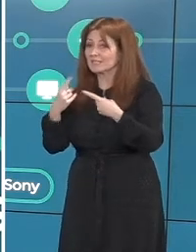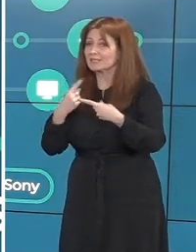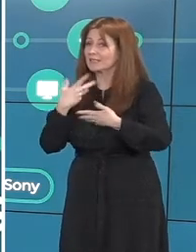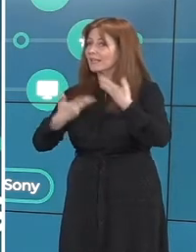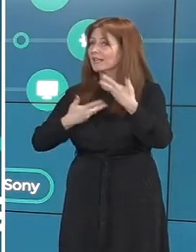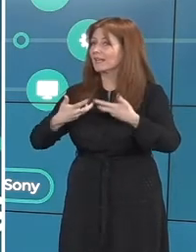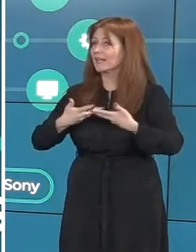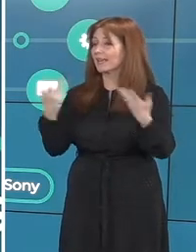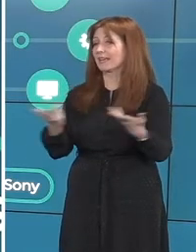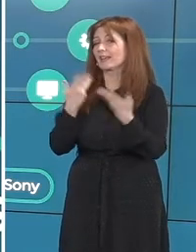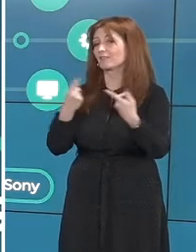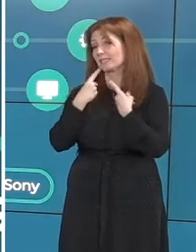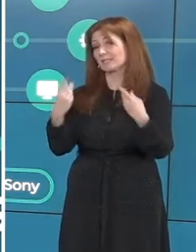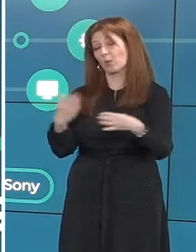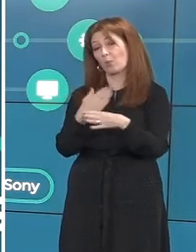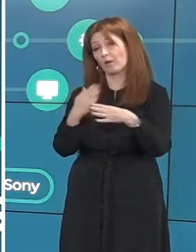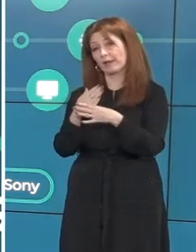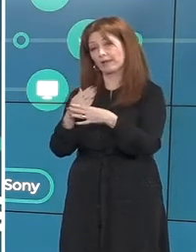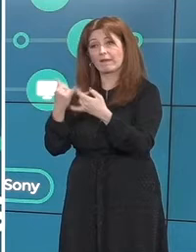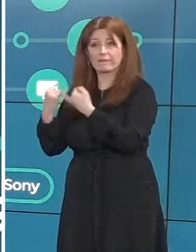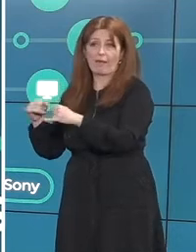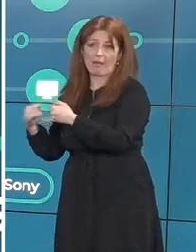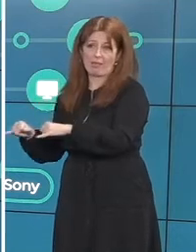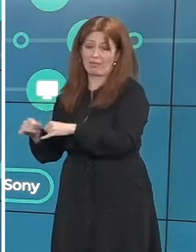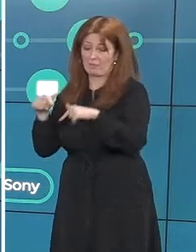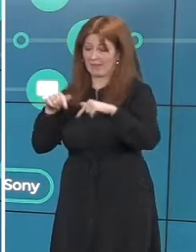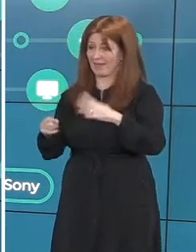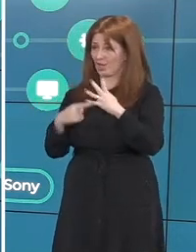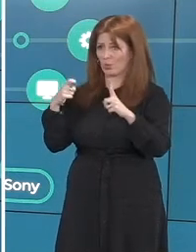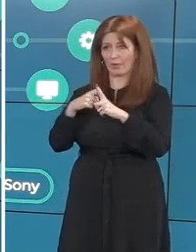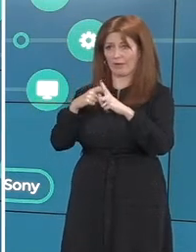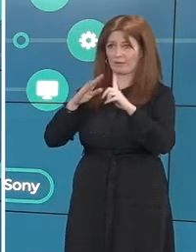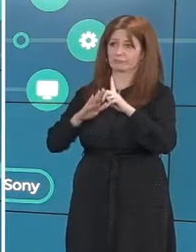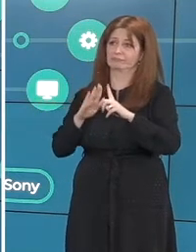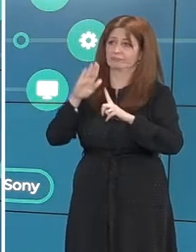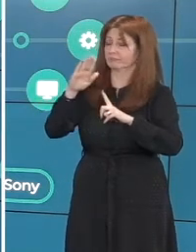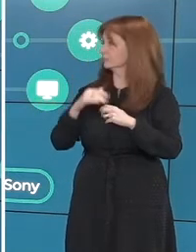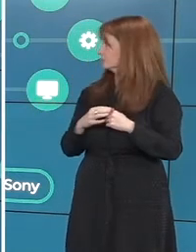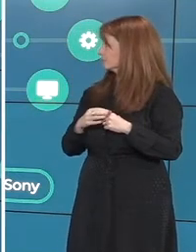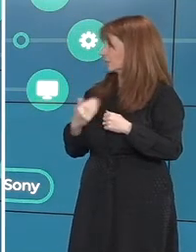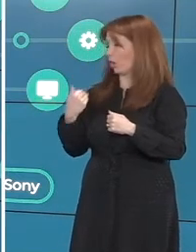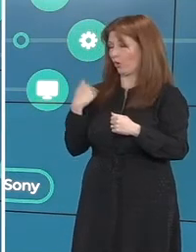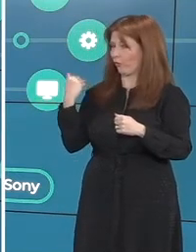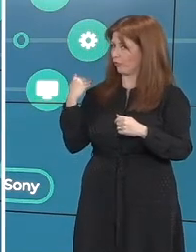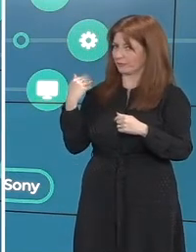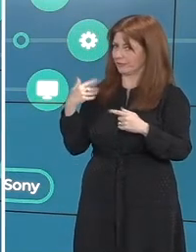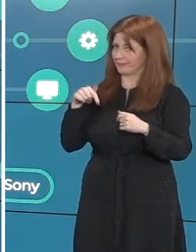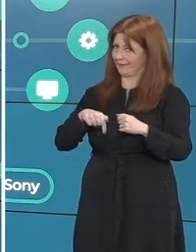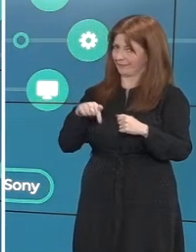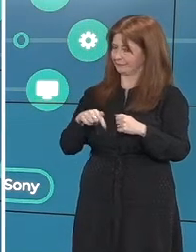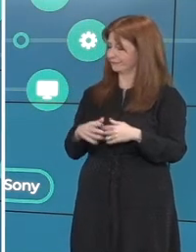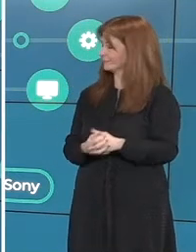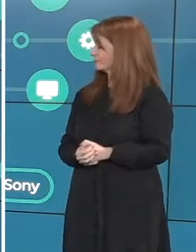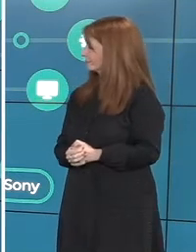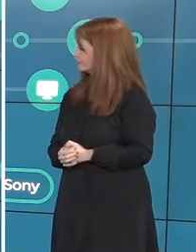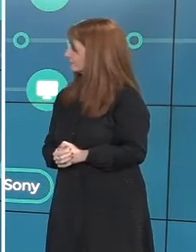what isn't. But I think we've got a long way to go in the UK. Yeah, thank you. It's not just the UK. Yeah. Okay. Yeah. So here's a